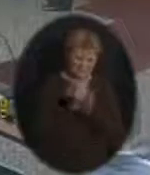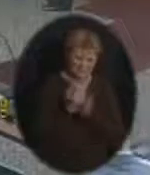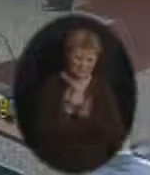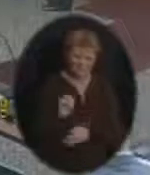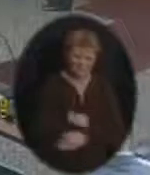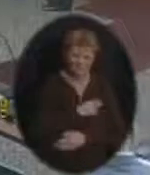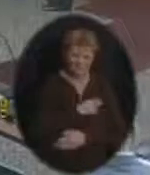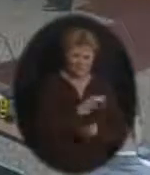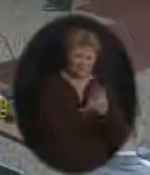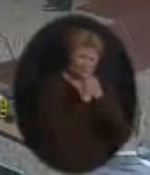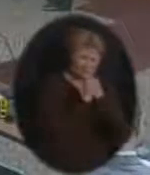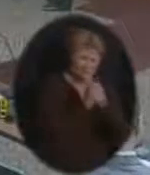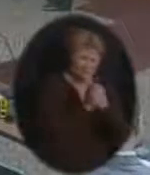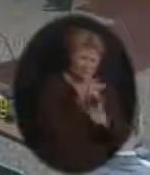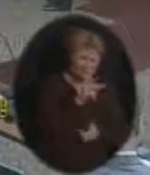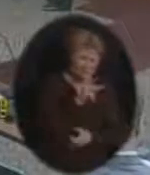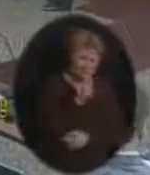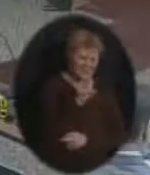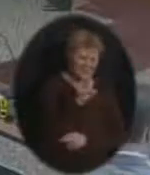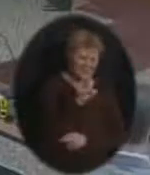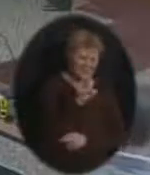outstanding achievement.